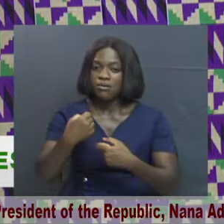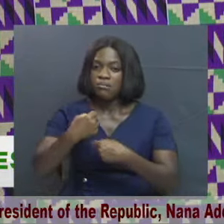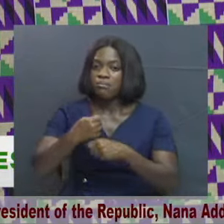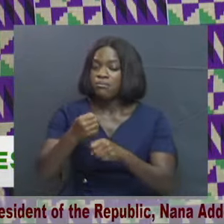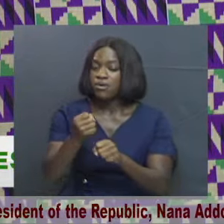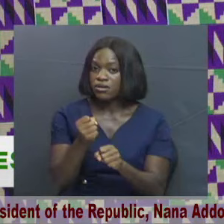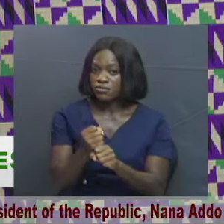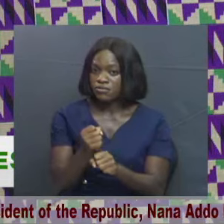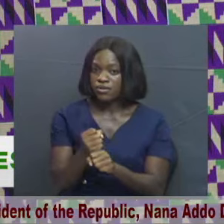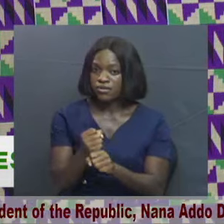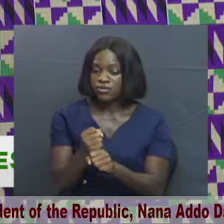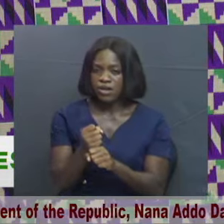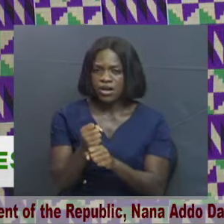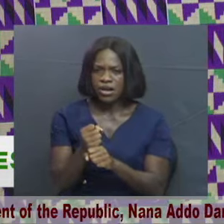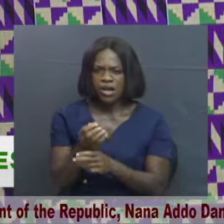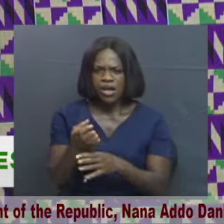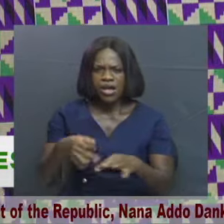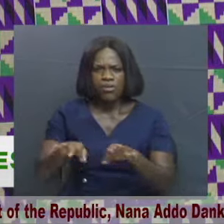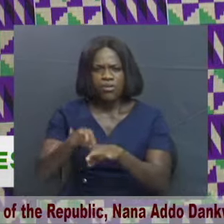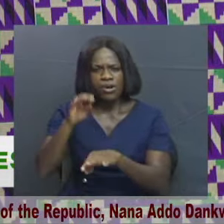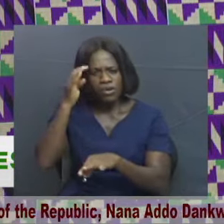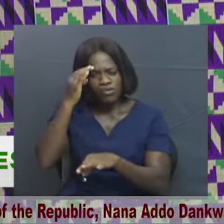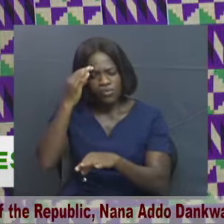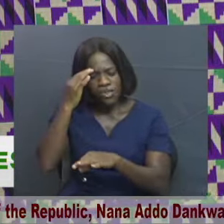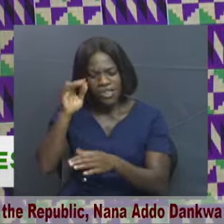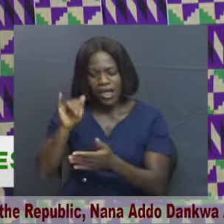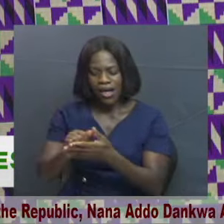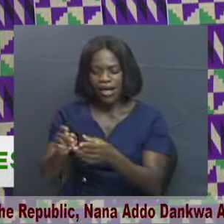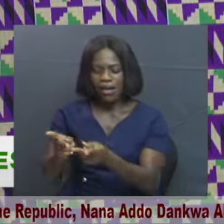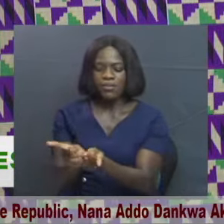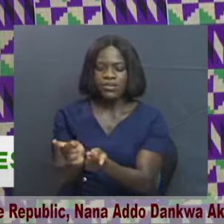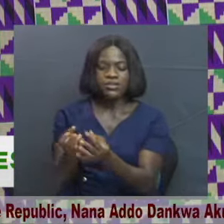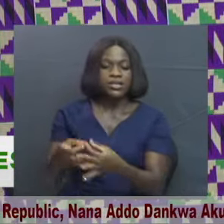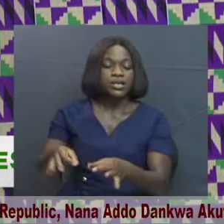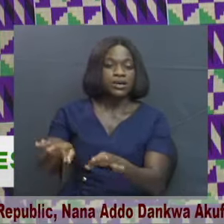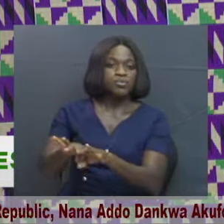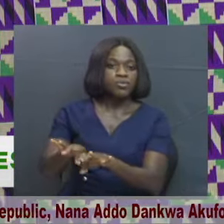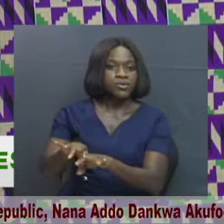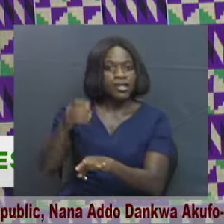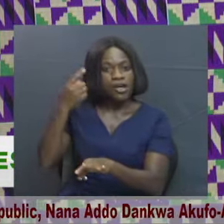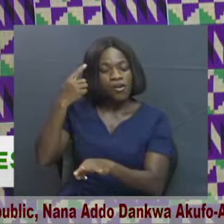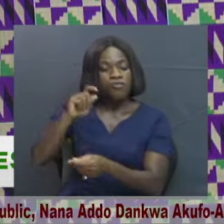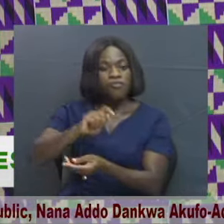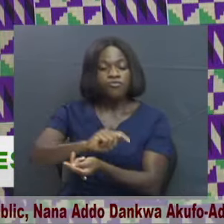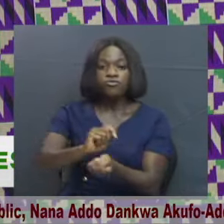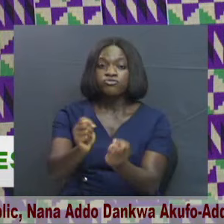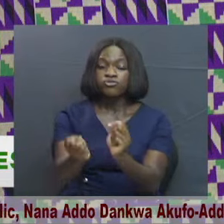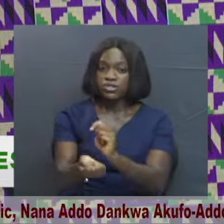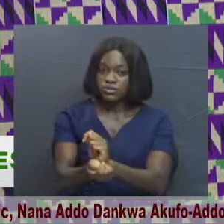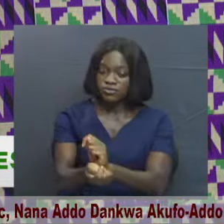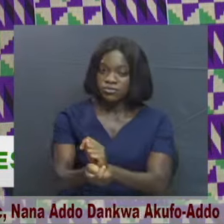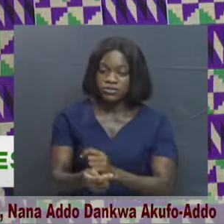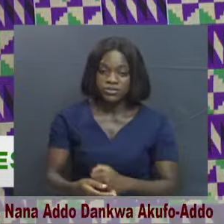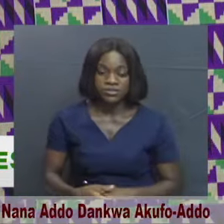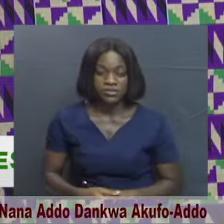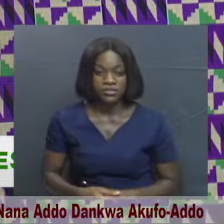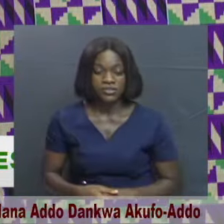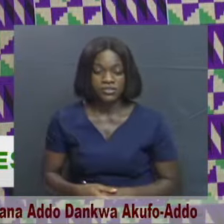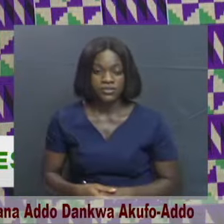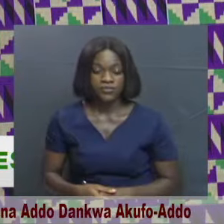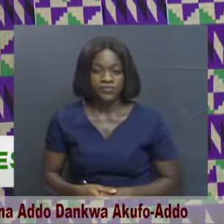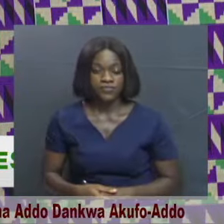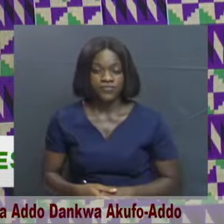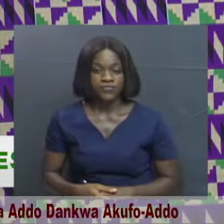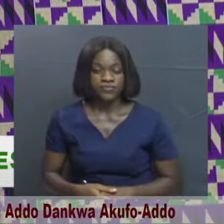recognized as a key strategic sector for stimulating industrial transformation the the comprehensive